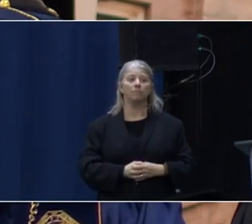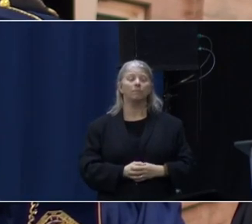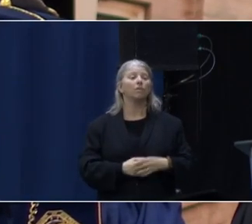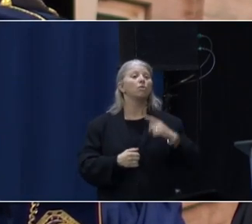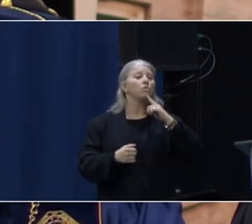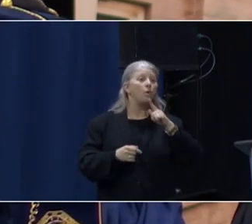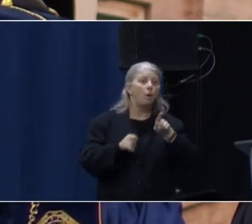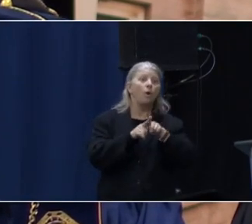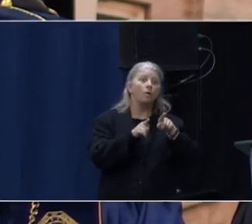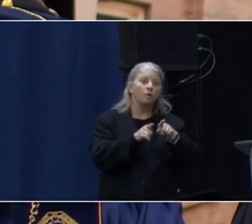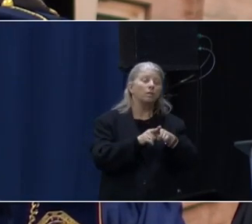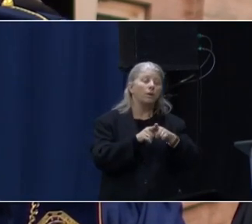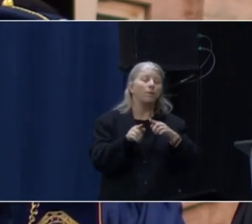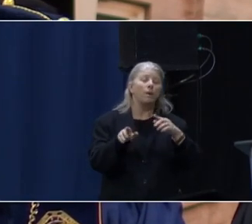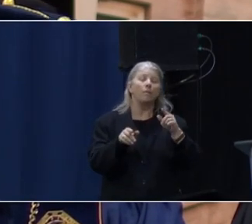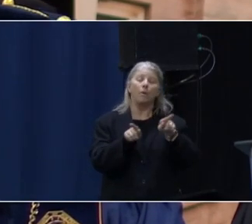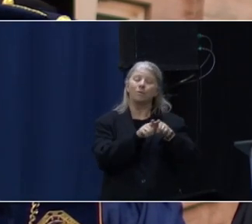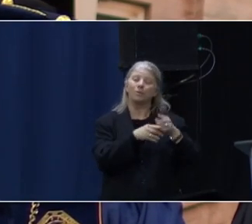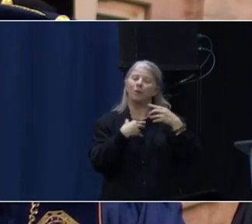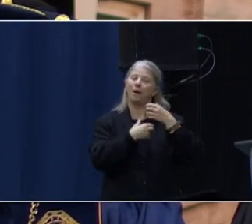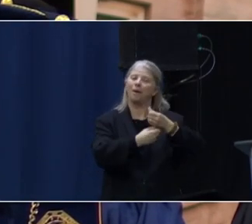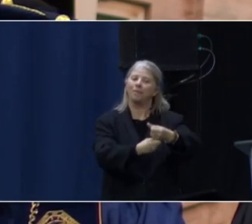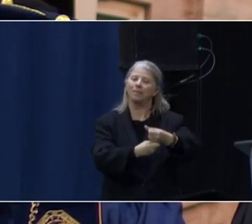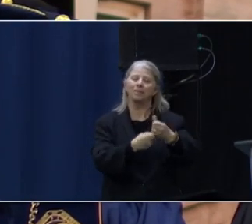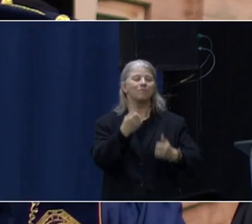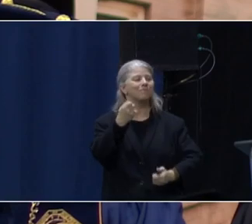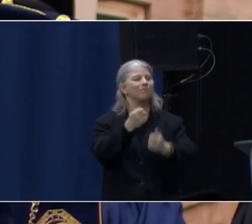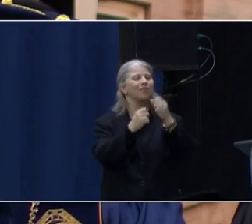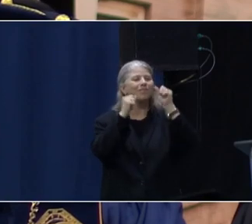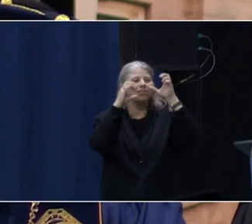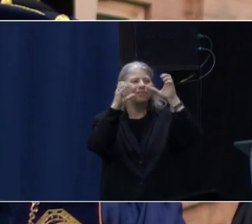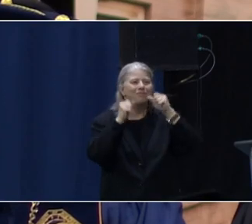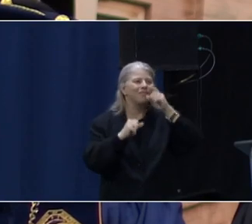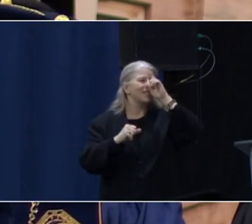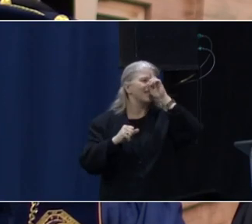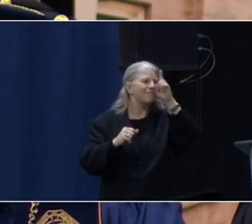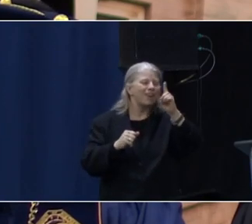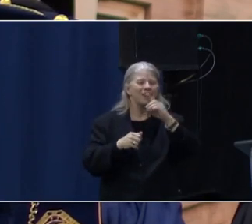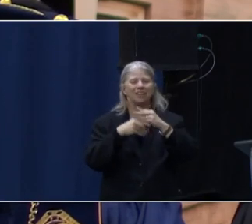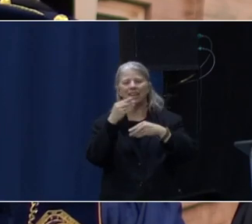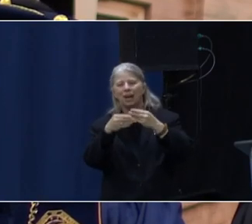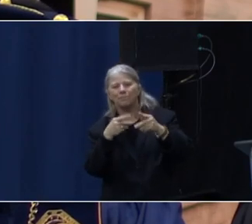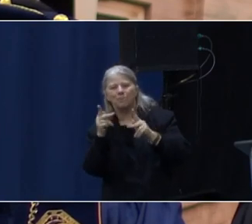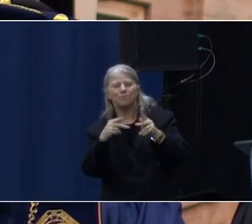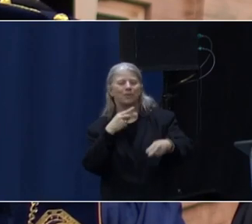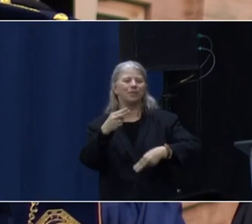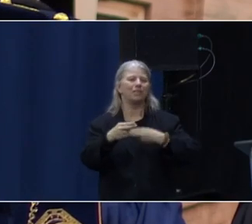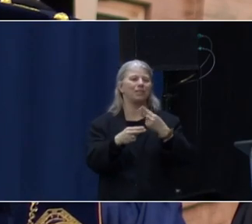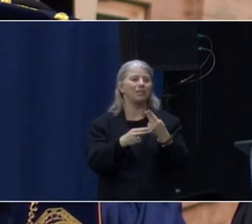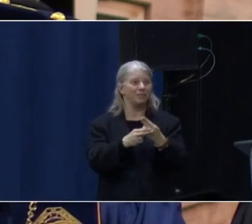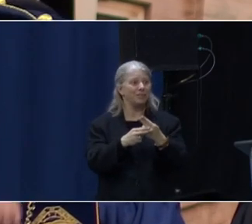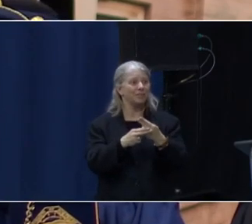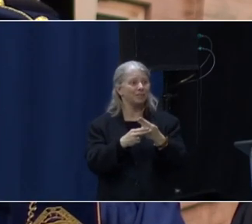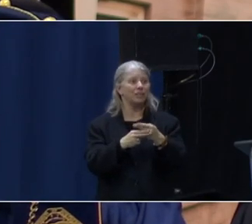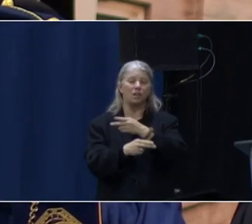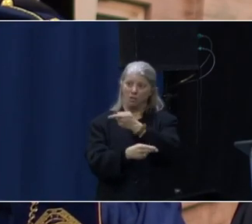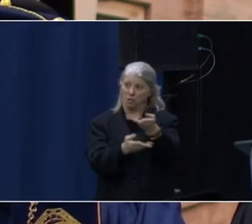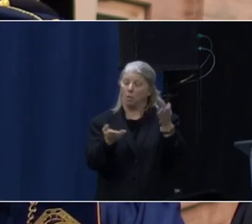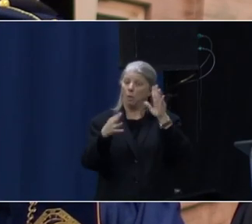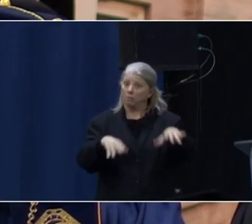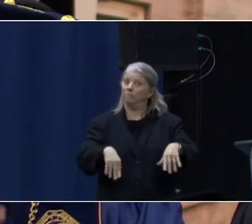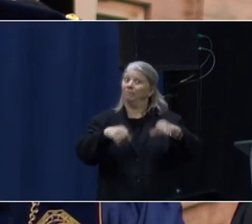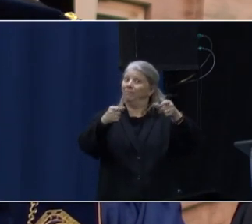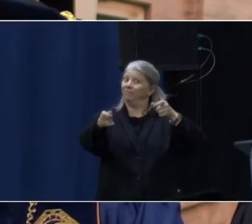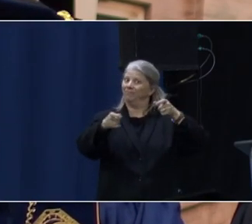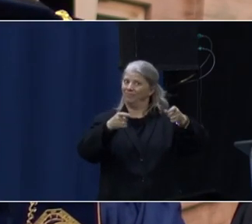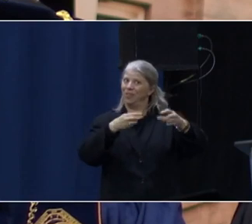parting is, however, I am confident in the fact that a wave of the most incredible, smart, and kind people in the entire universe is about to take the world totally unaware